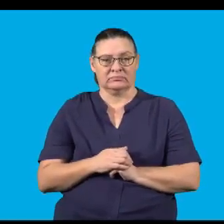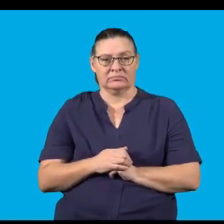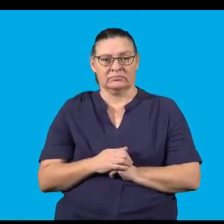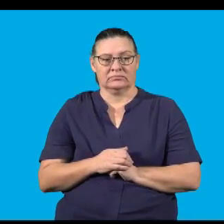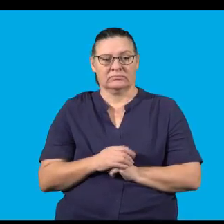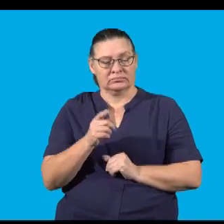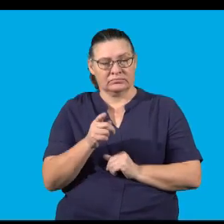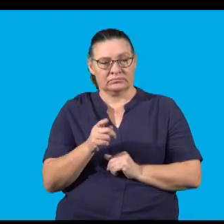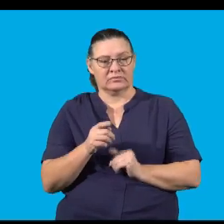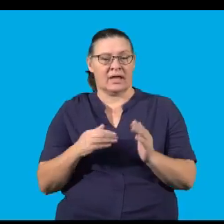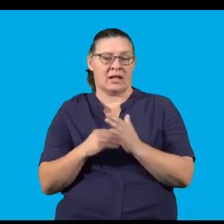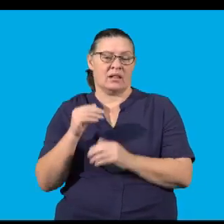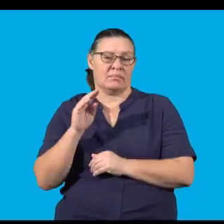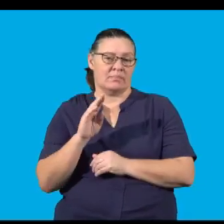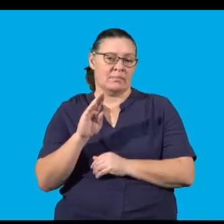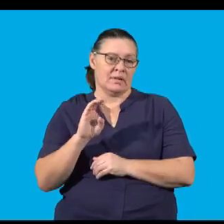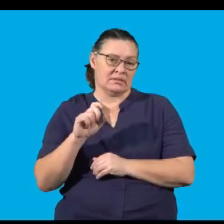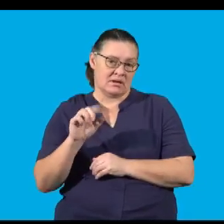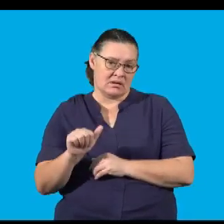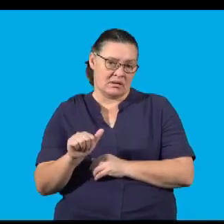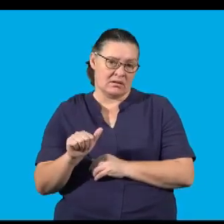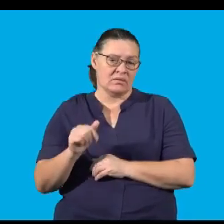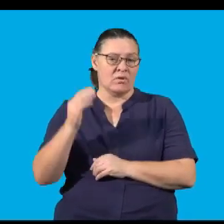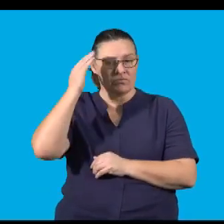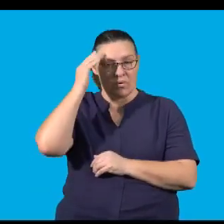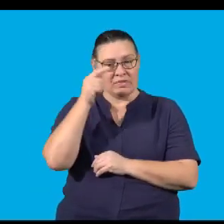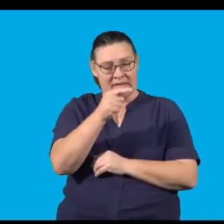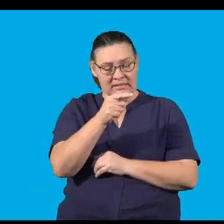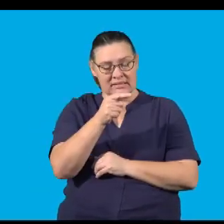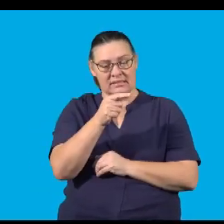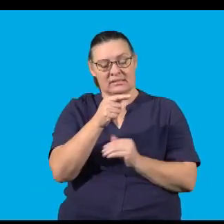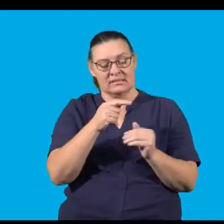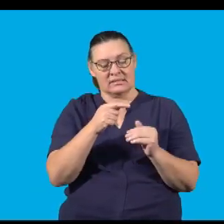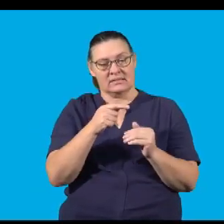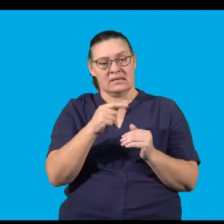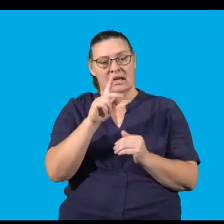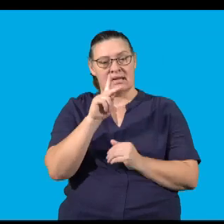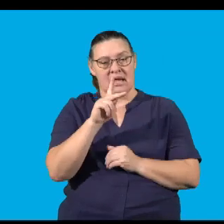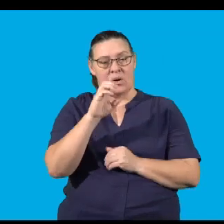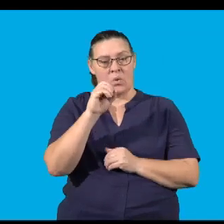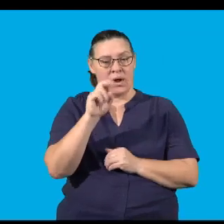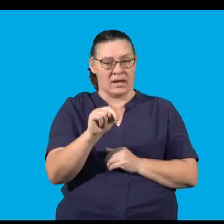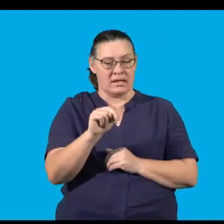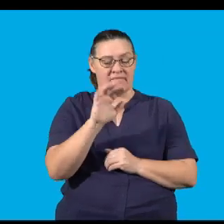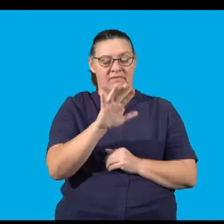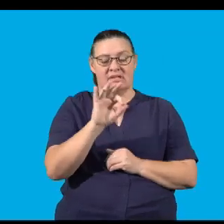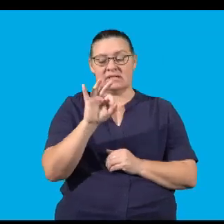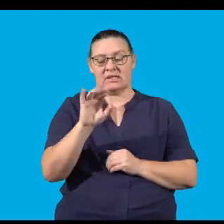Okay, so that's the angle beta that we have there. We already know that this angle KON is